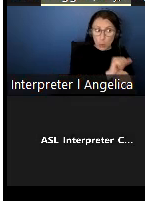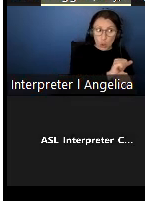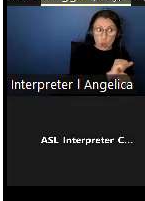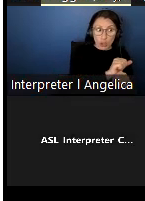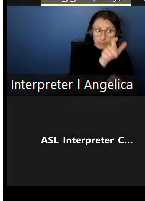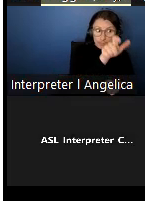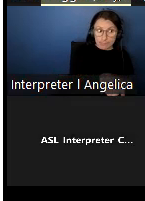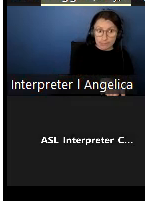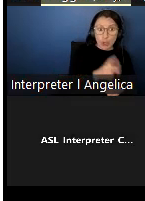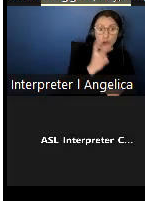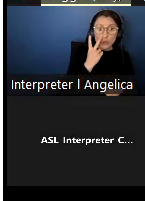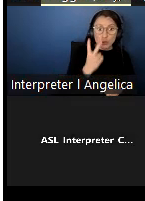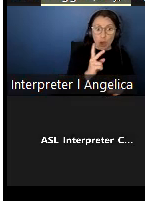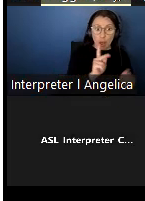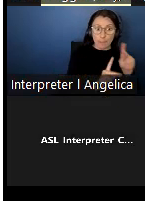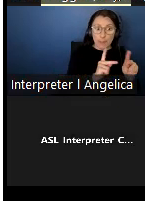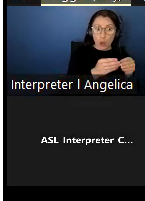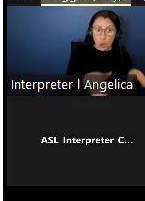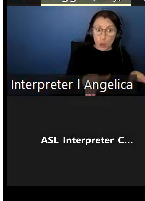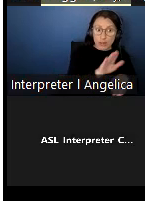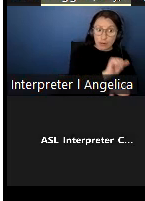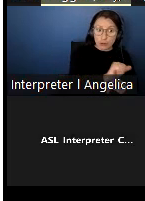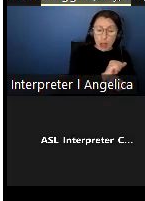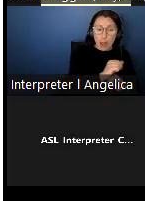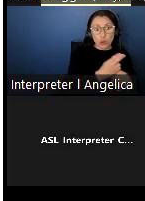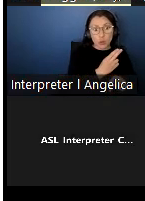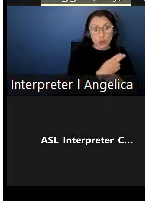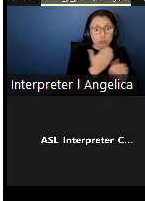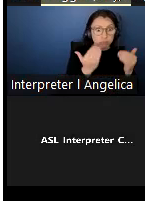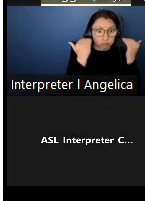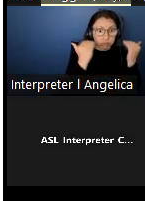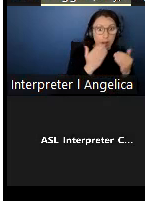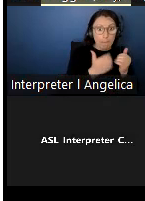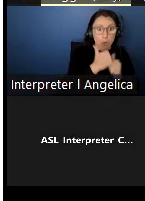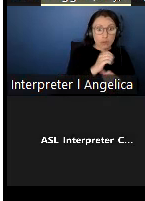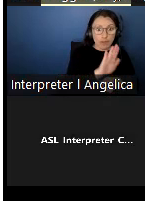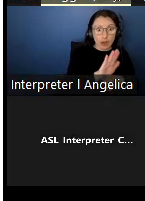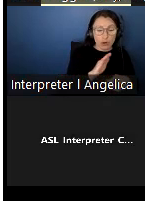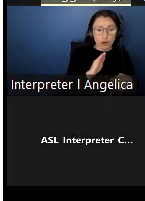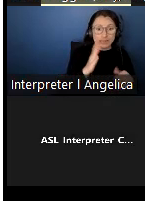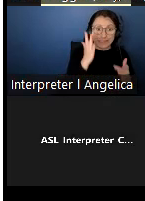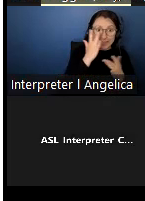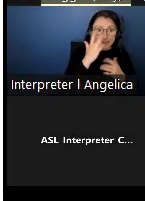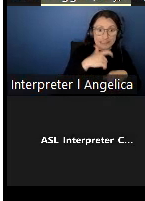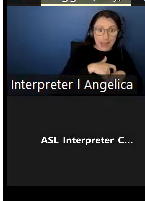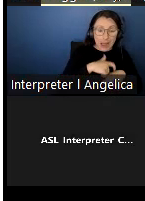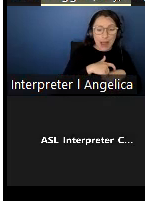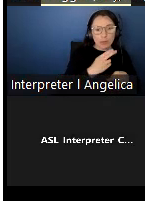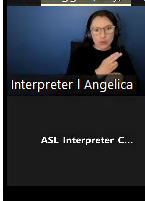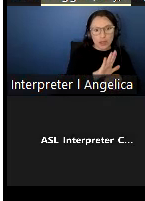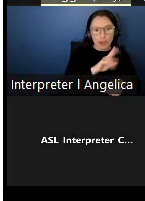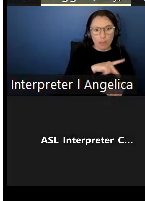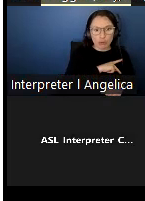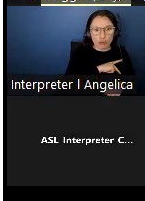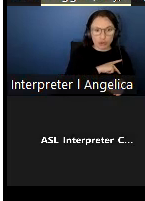people losing jobs, using extra sick time, or, their personal leave. In education, that